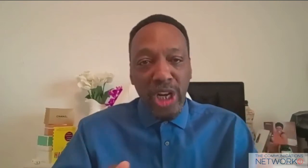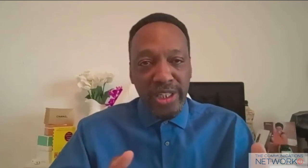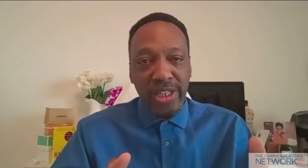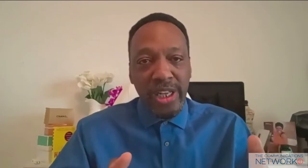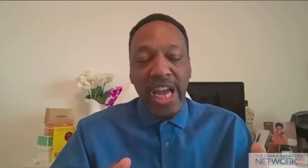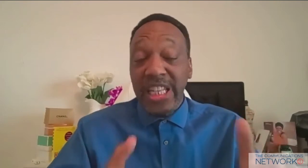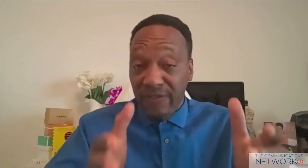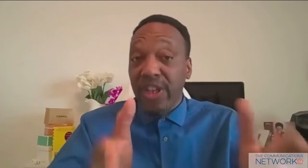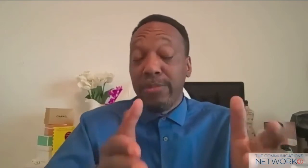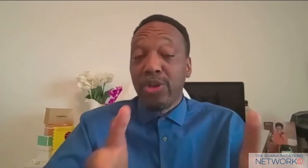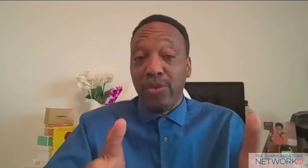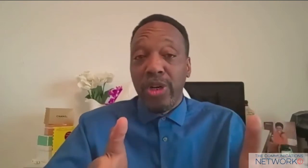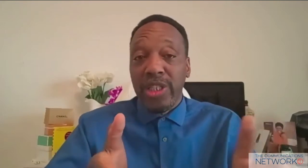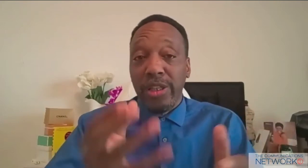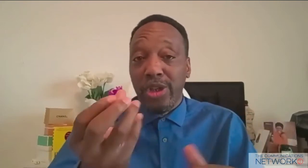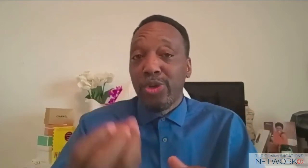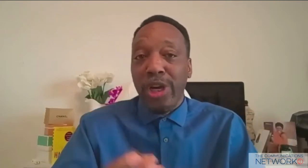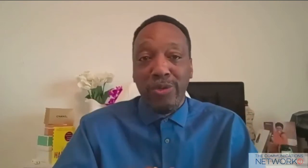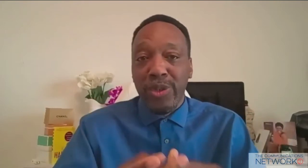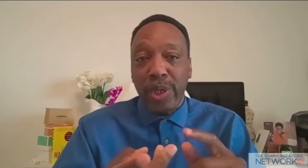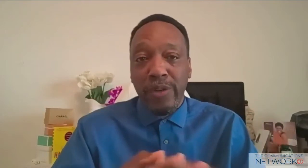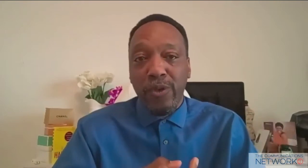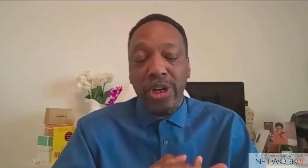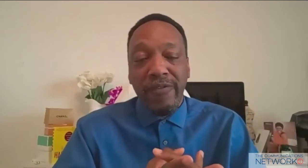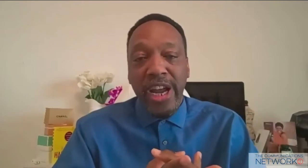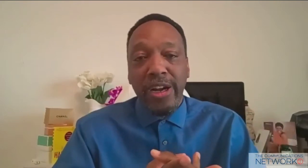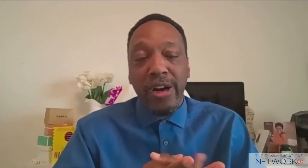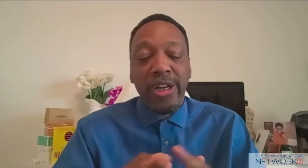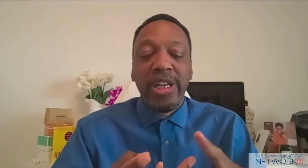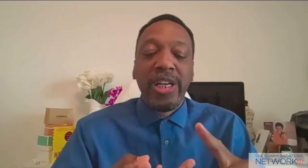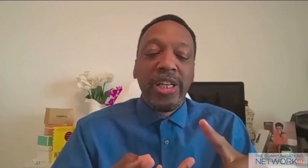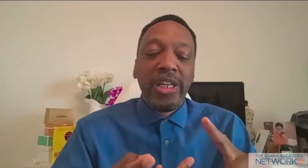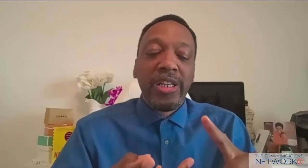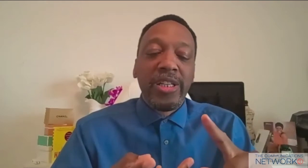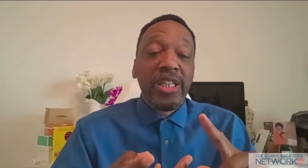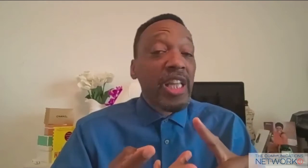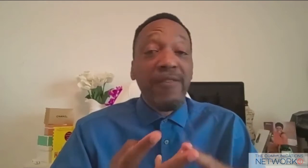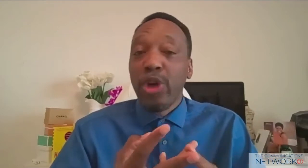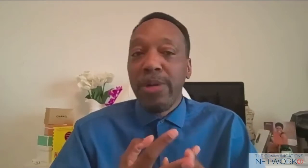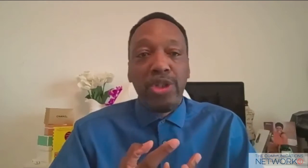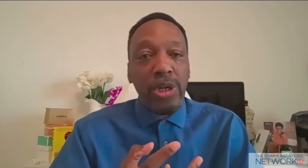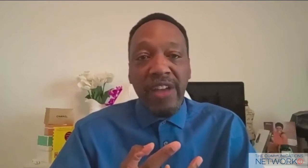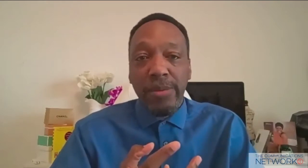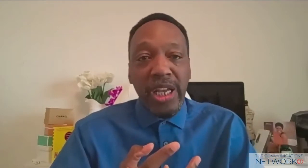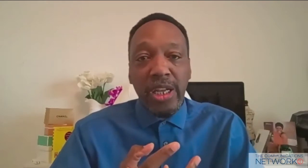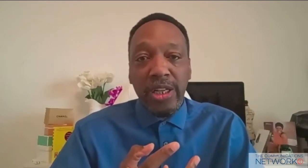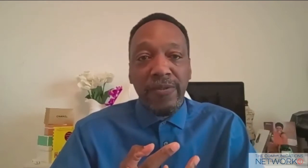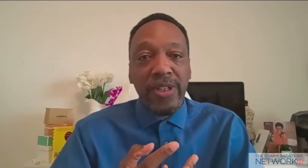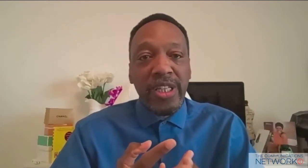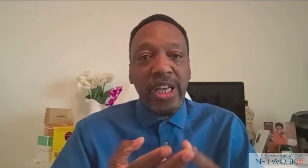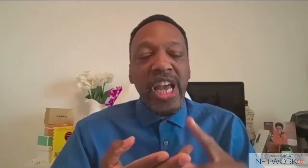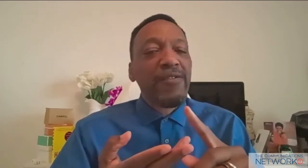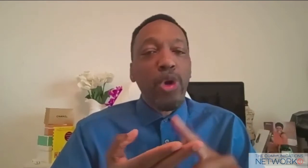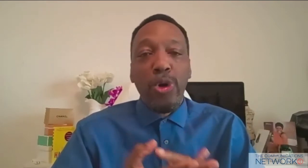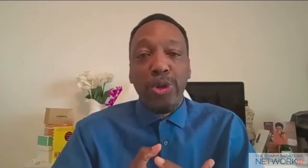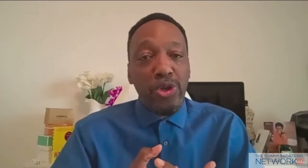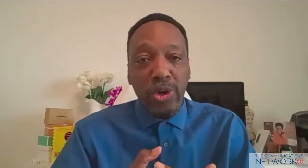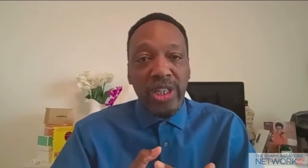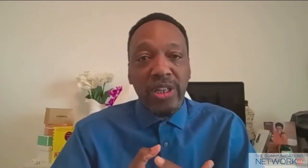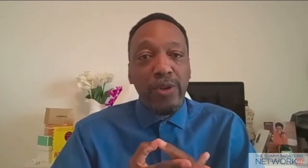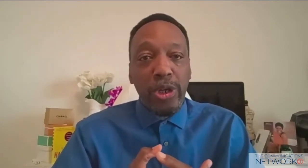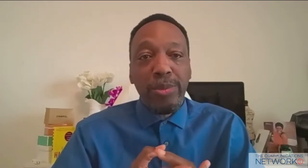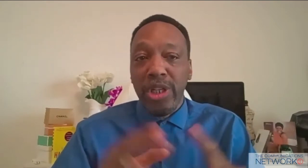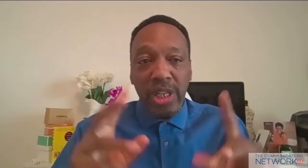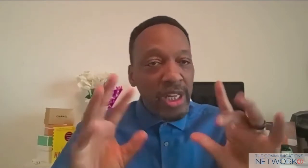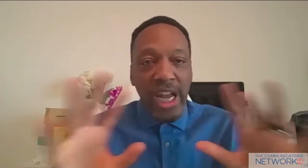to trust. And that's a fundamental for us. Like, the two characteristics we look for in our vanguard is, have you committed your life to making a difference? And have you earned the